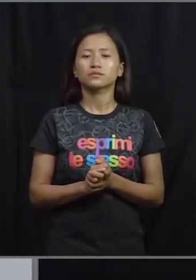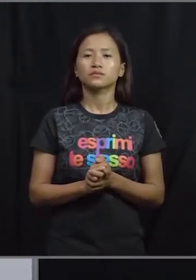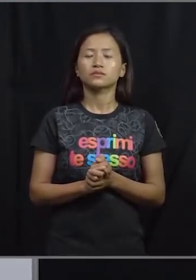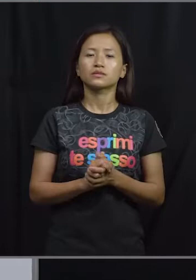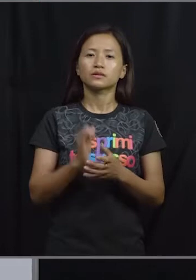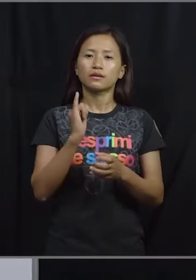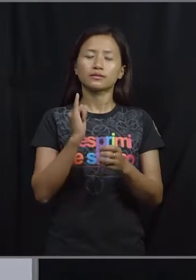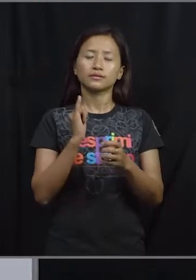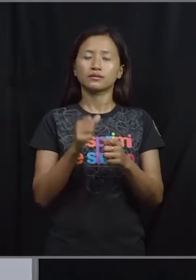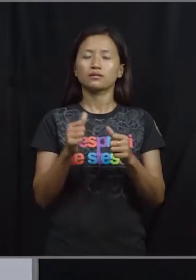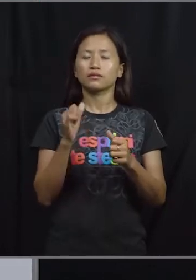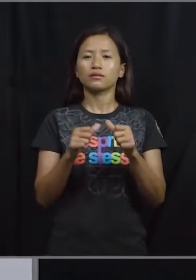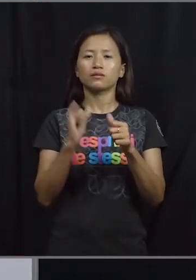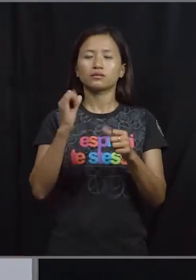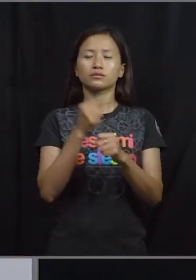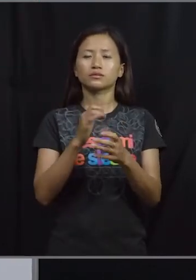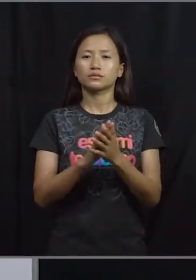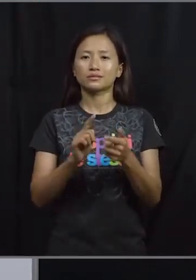Aij exists.